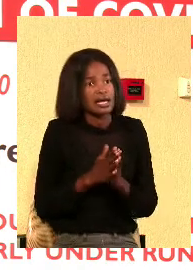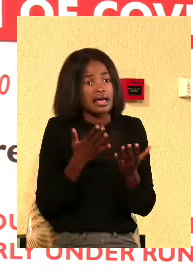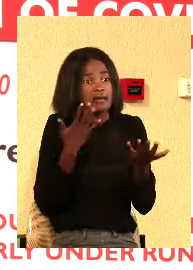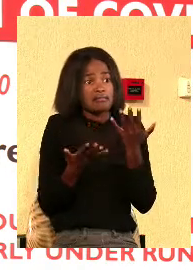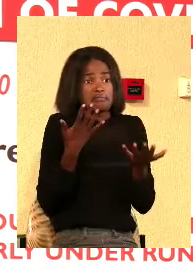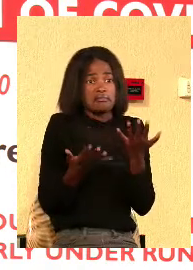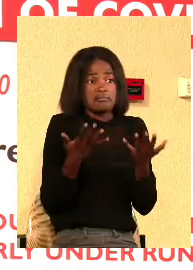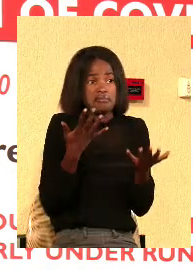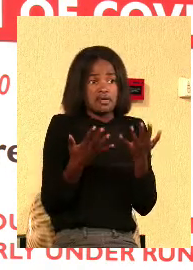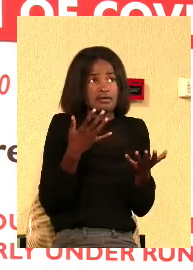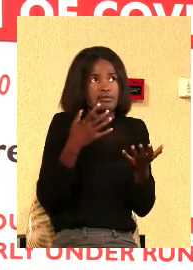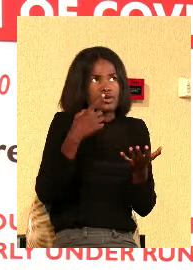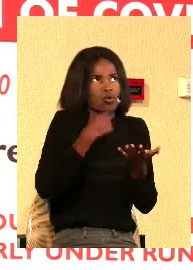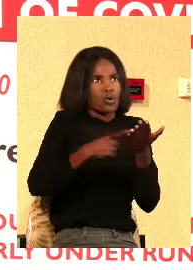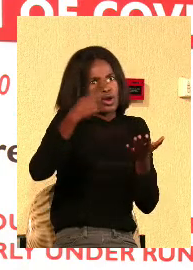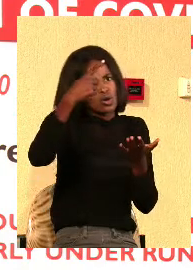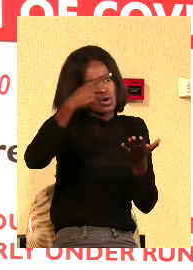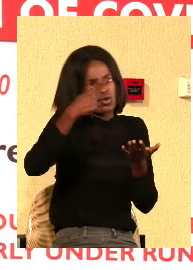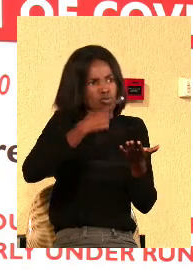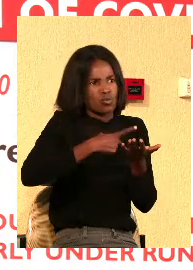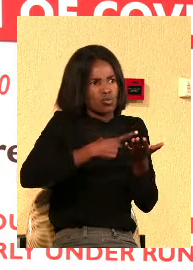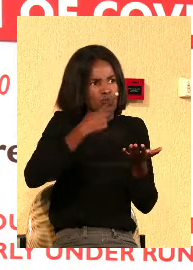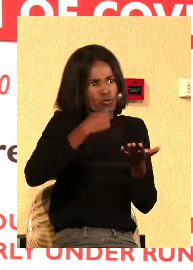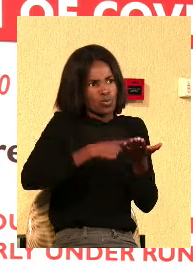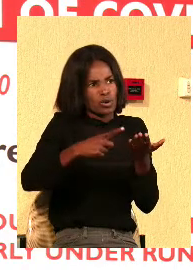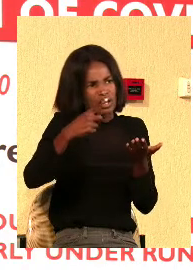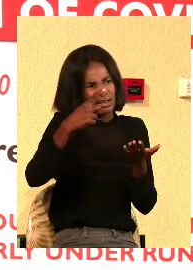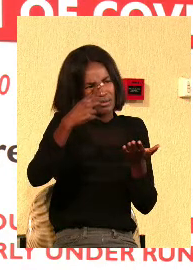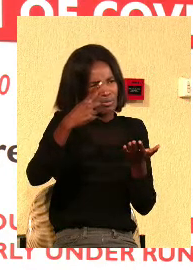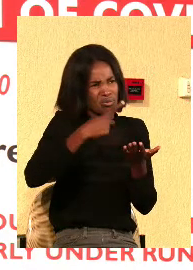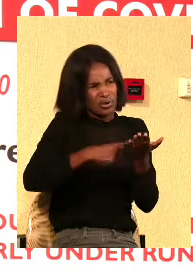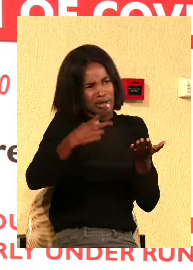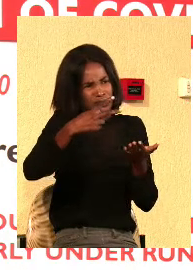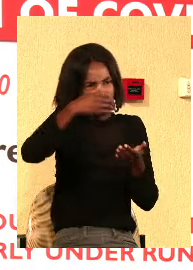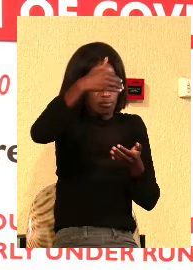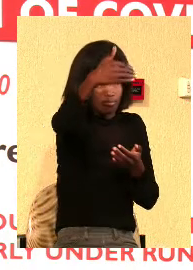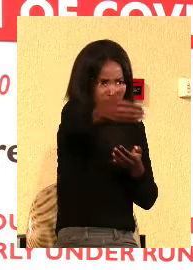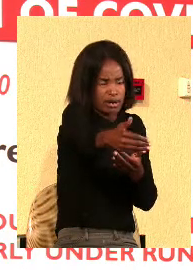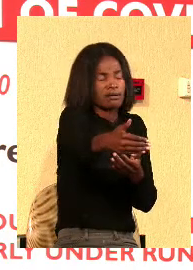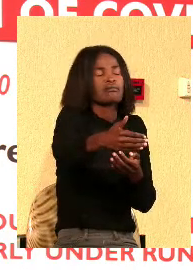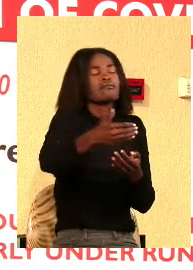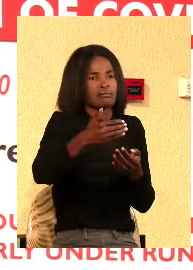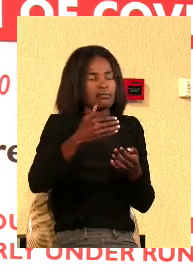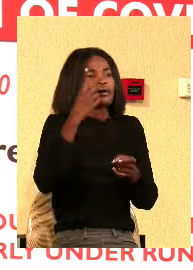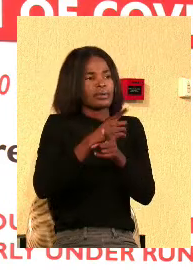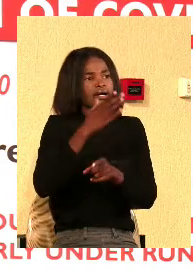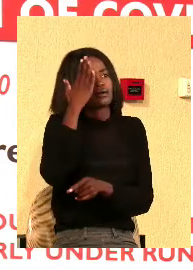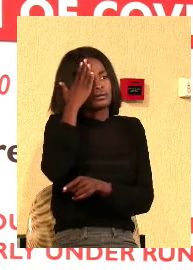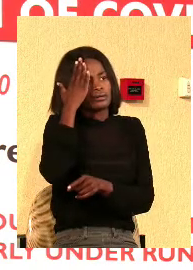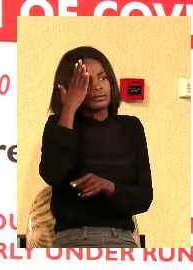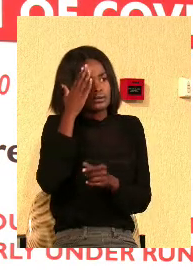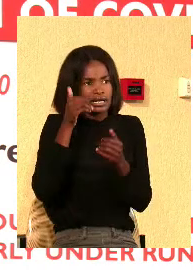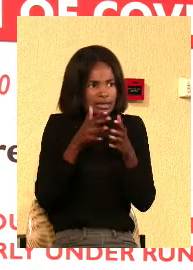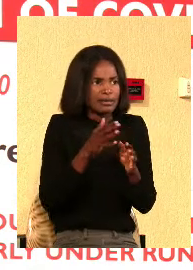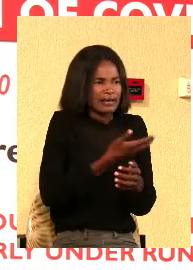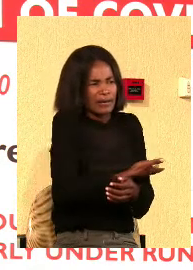next maybe week, 2 weeks or so, we will do more, we will have more results of testing.